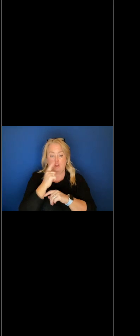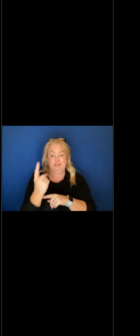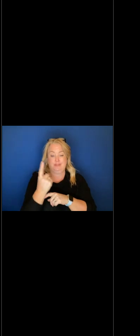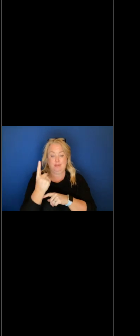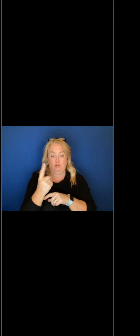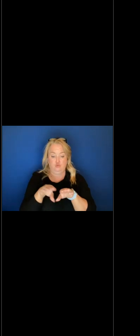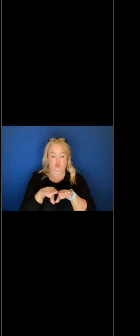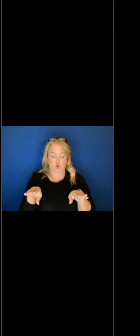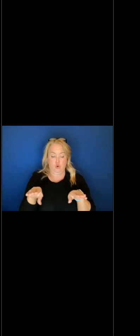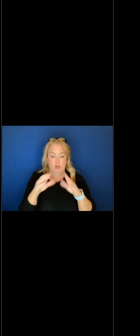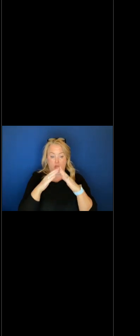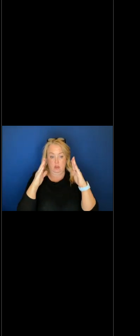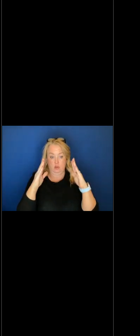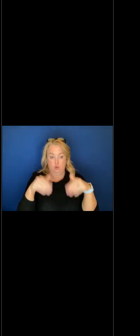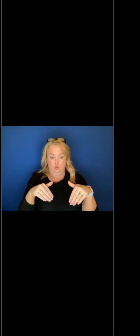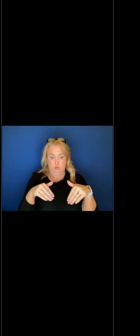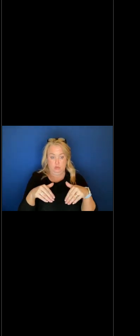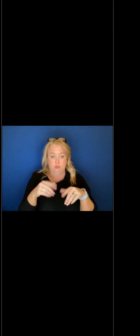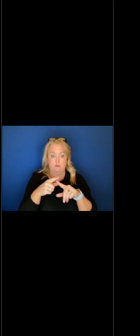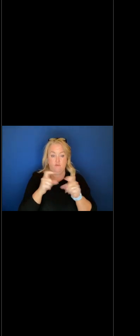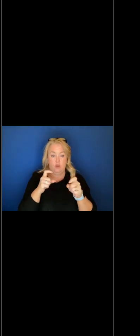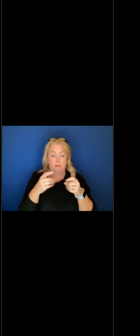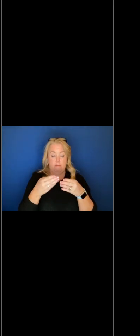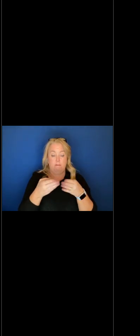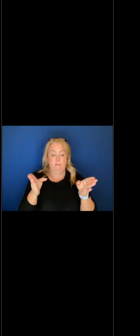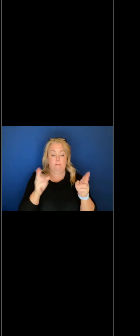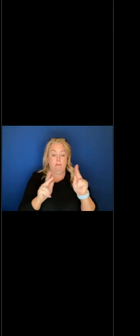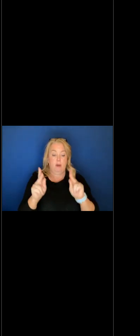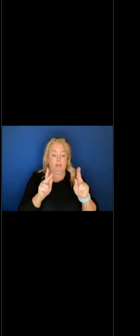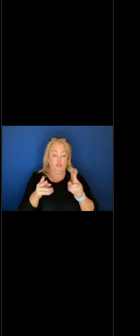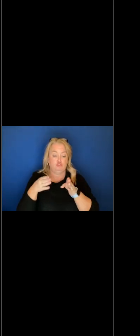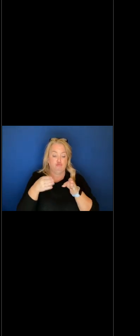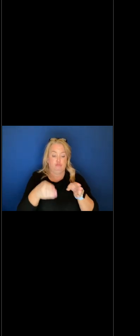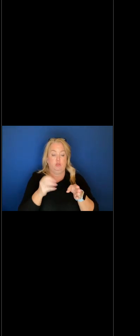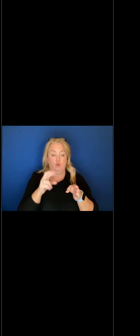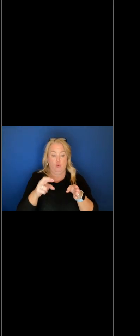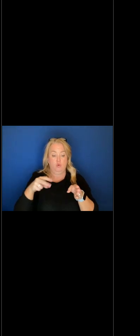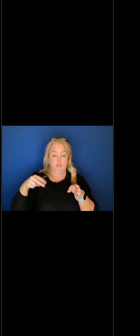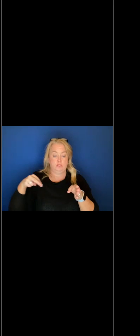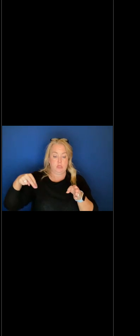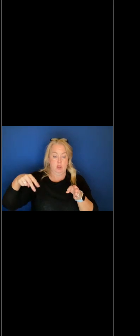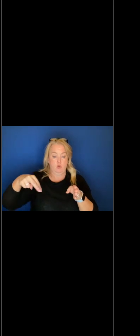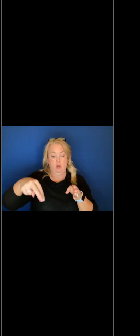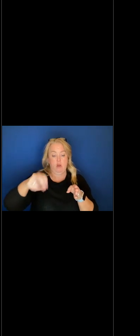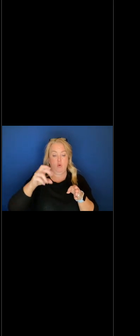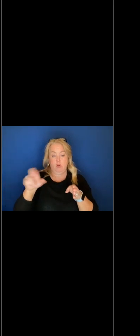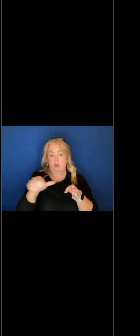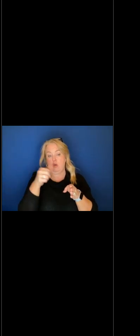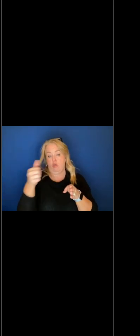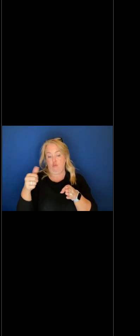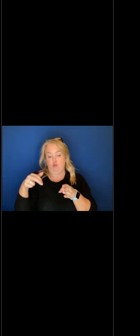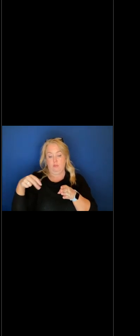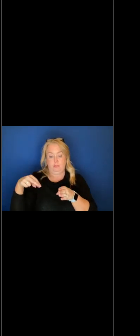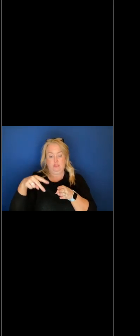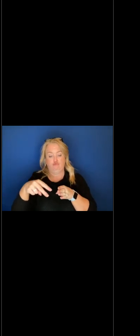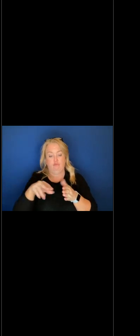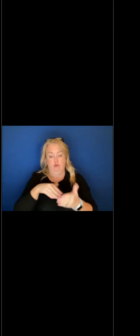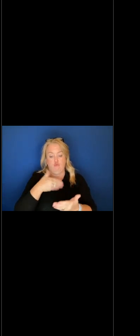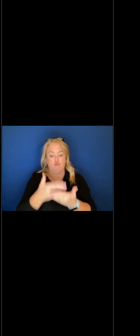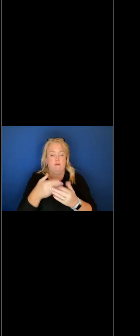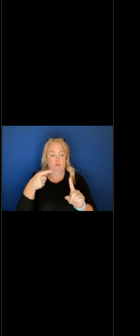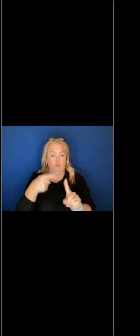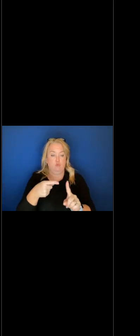single-story dwelling units from a public street or sidewalk or other pedestrian arrival